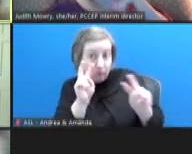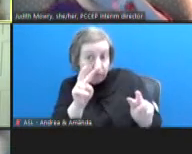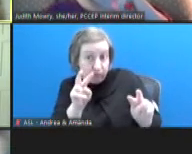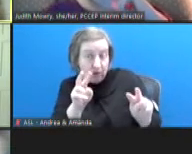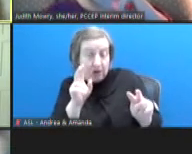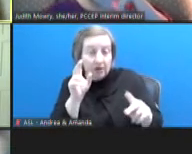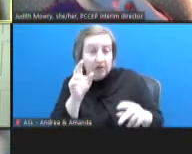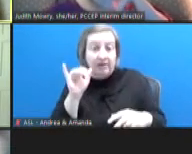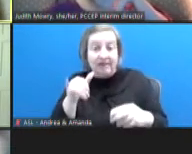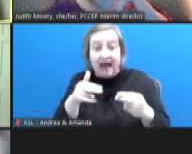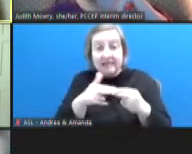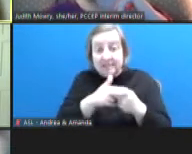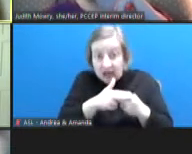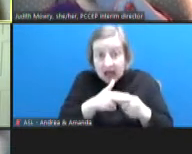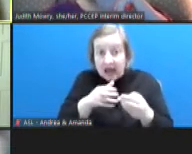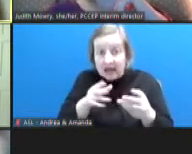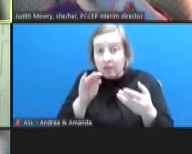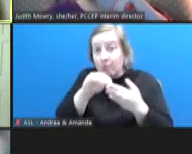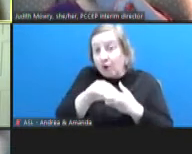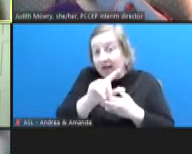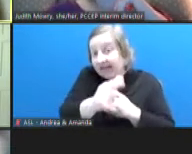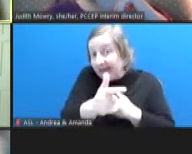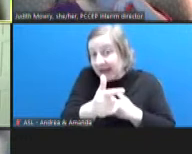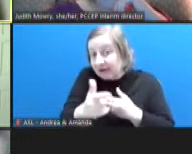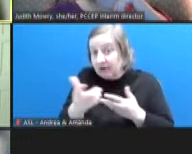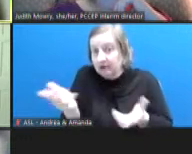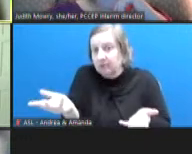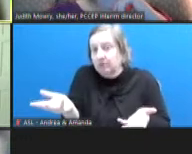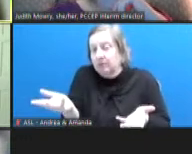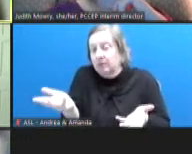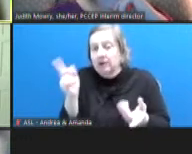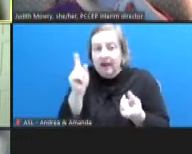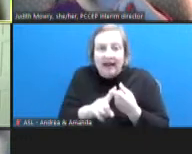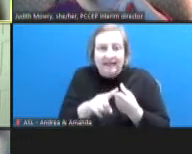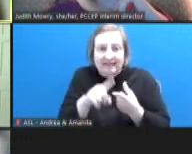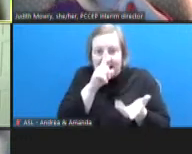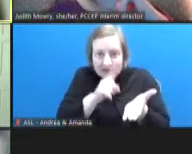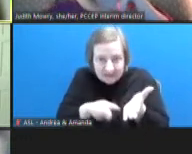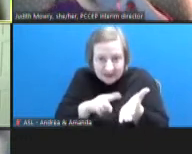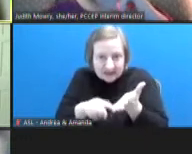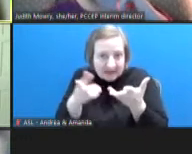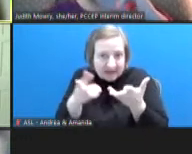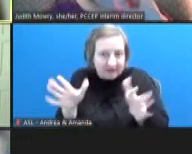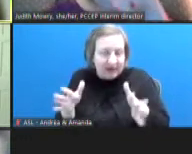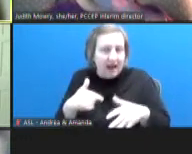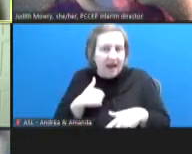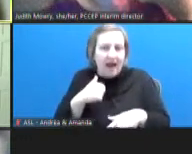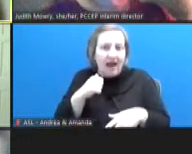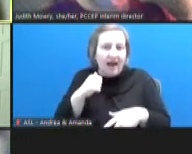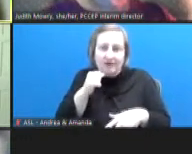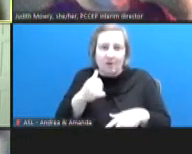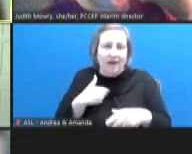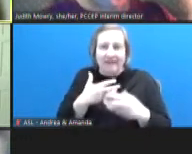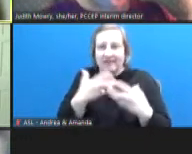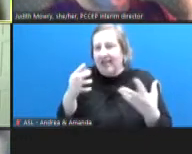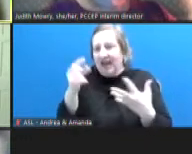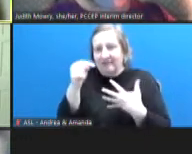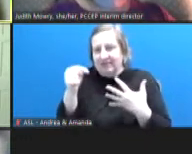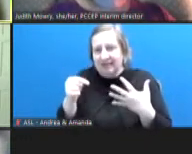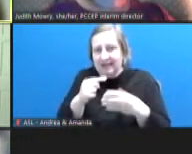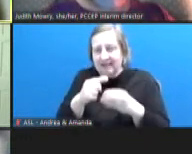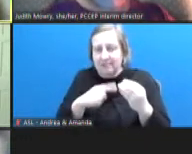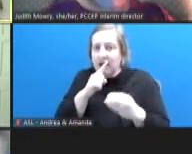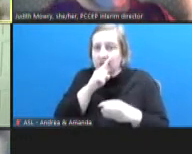that slide was put in there later. Until that investigation is complete, I'm not gonna have a lot of details about